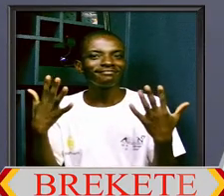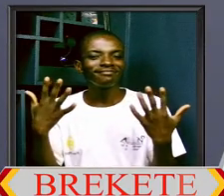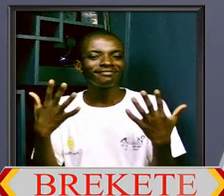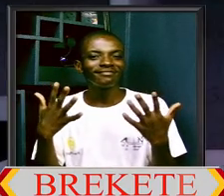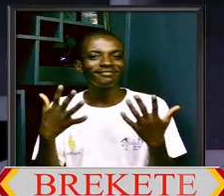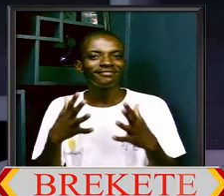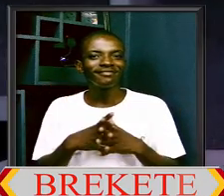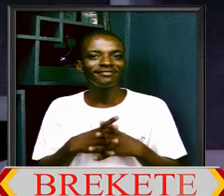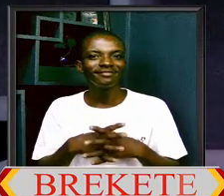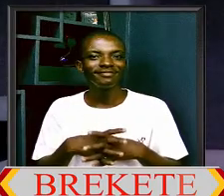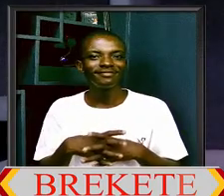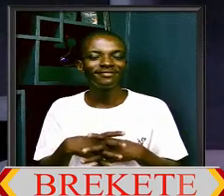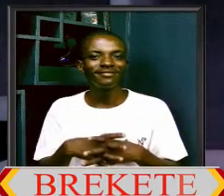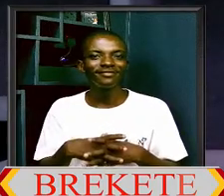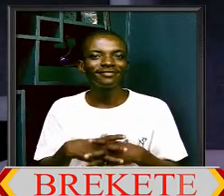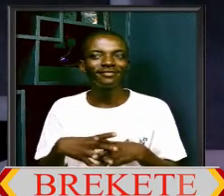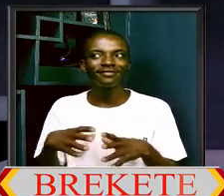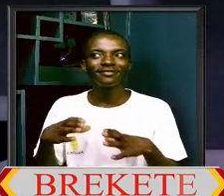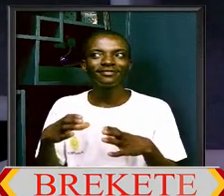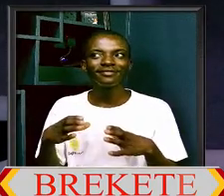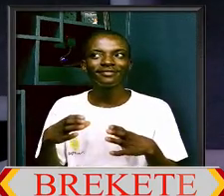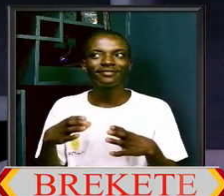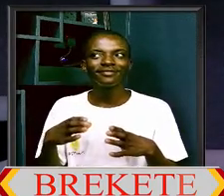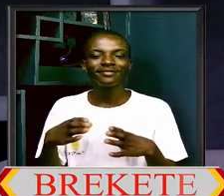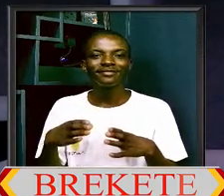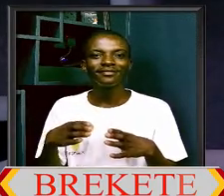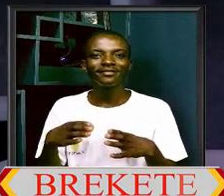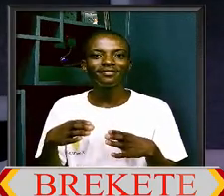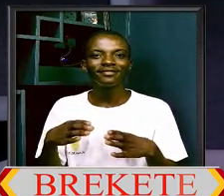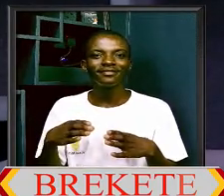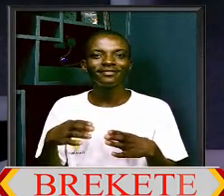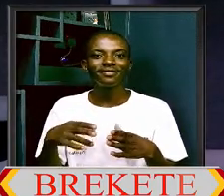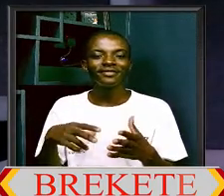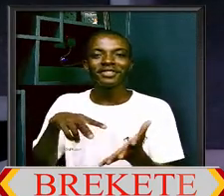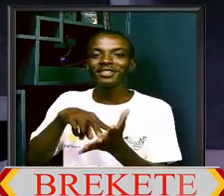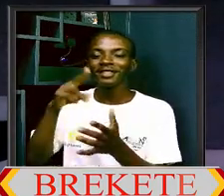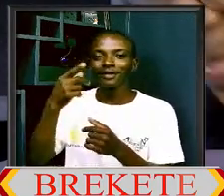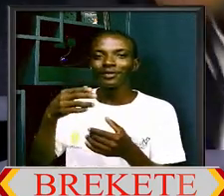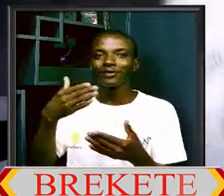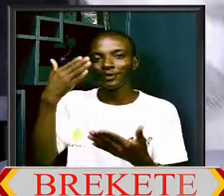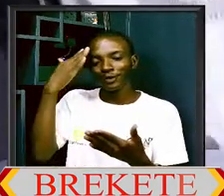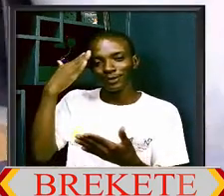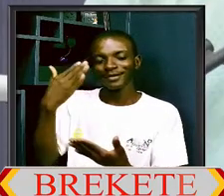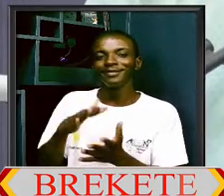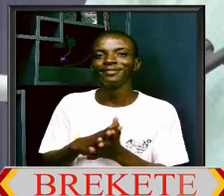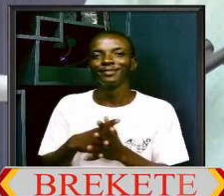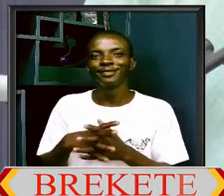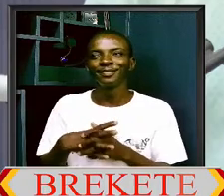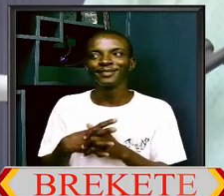now no cameraman do bad b sir stand up for recognition